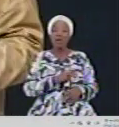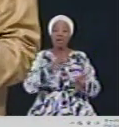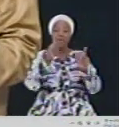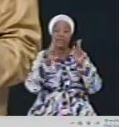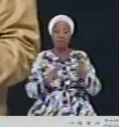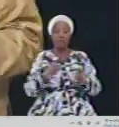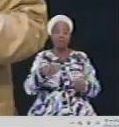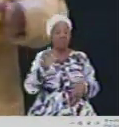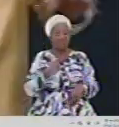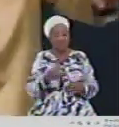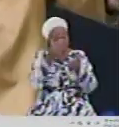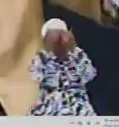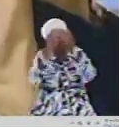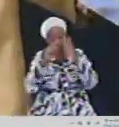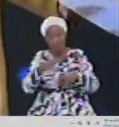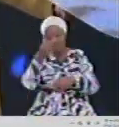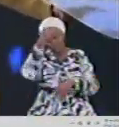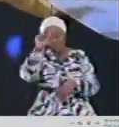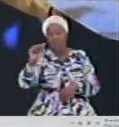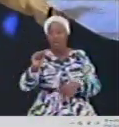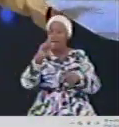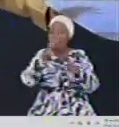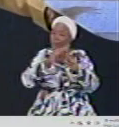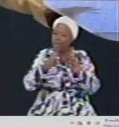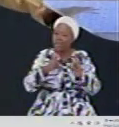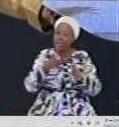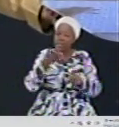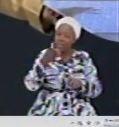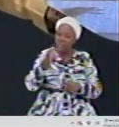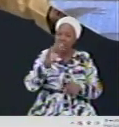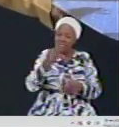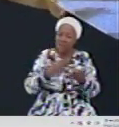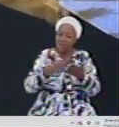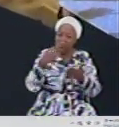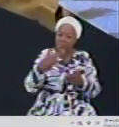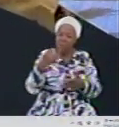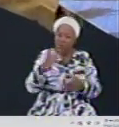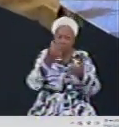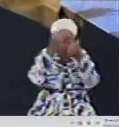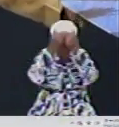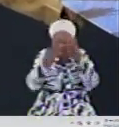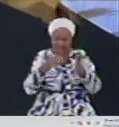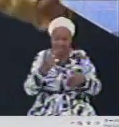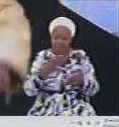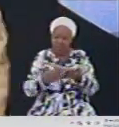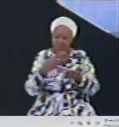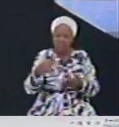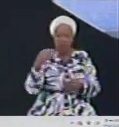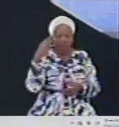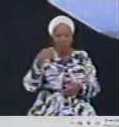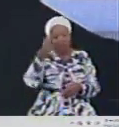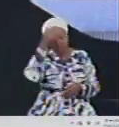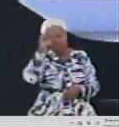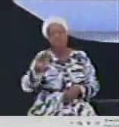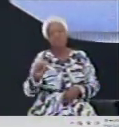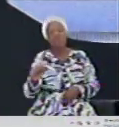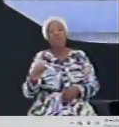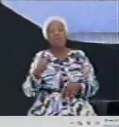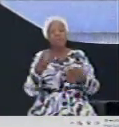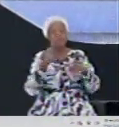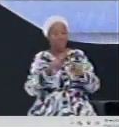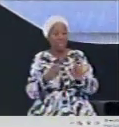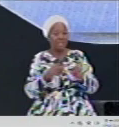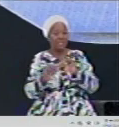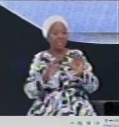can disobey. But there is consequence for obedience, there's consequence for disobedience. But if